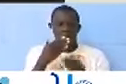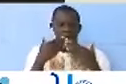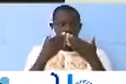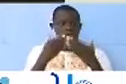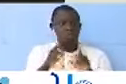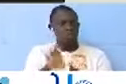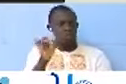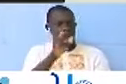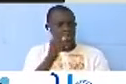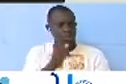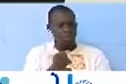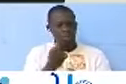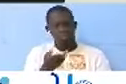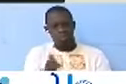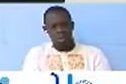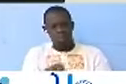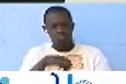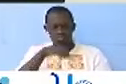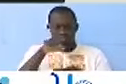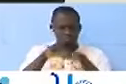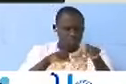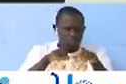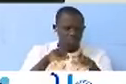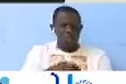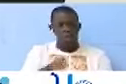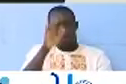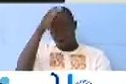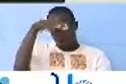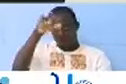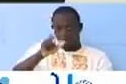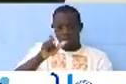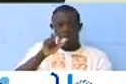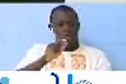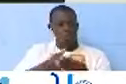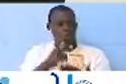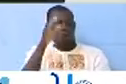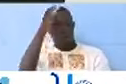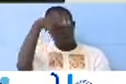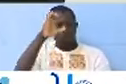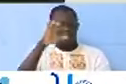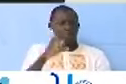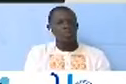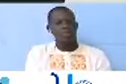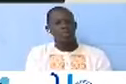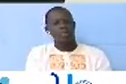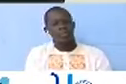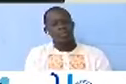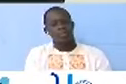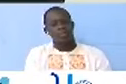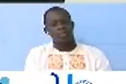be misleading to the commissioners. Warando ka kibar di me yalon ko abe commissioner nin filin dilale. Okay,